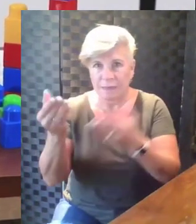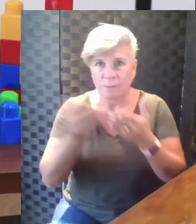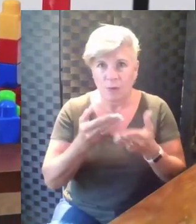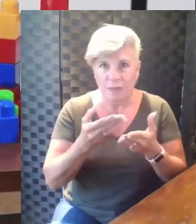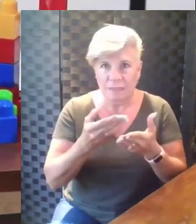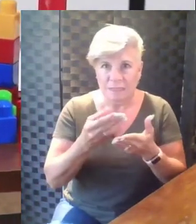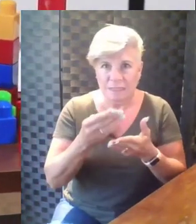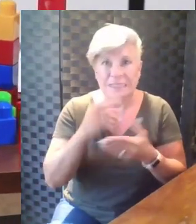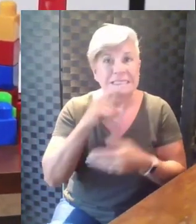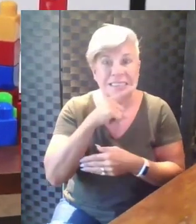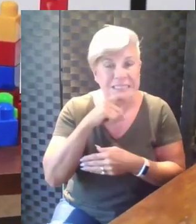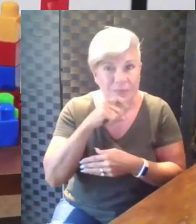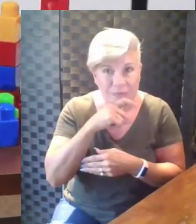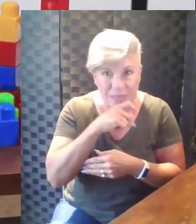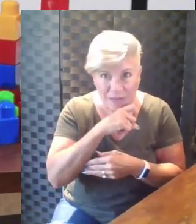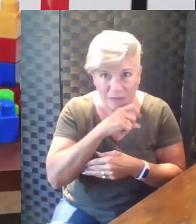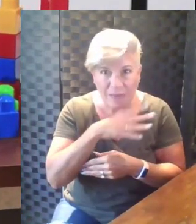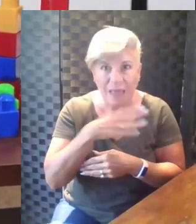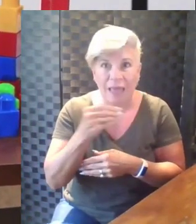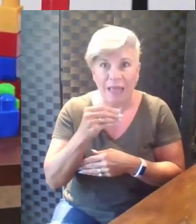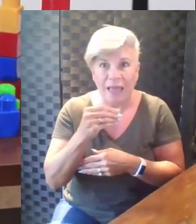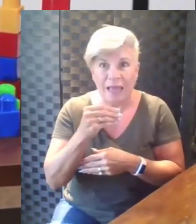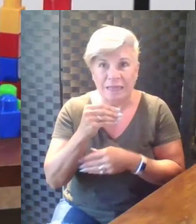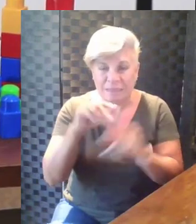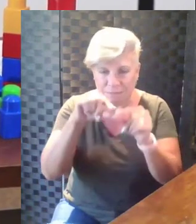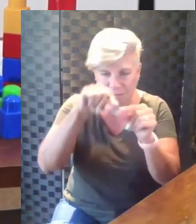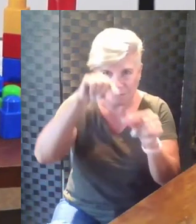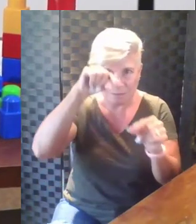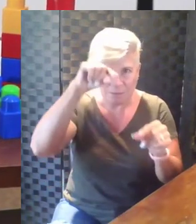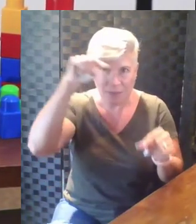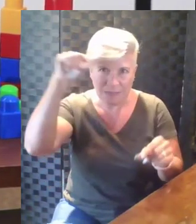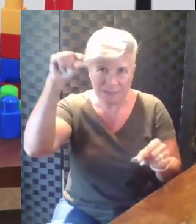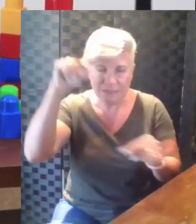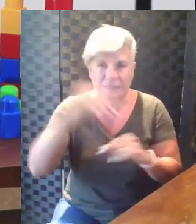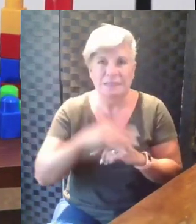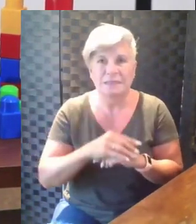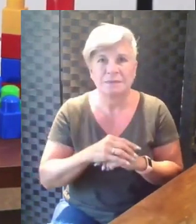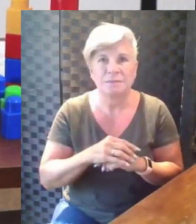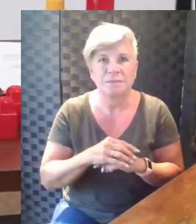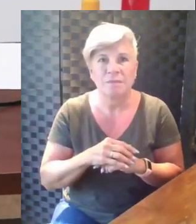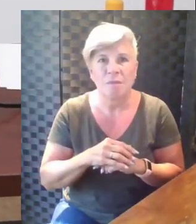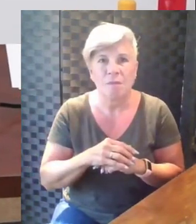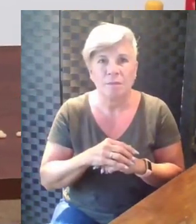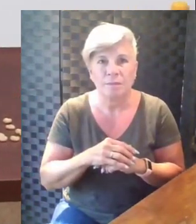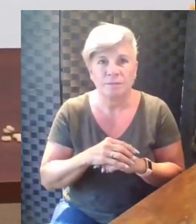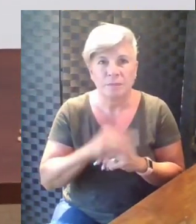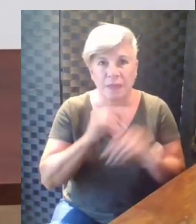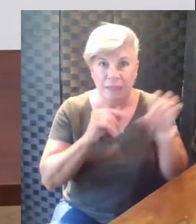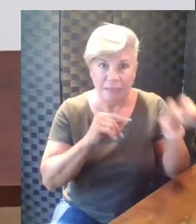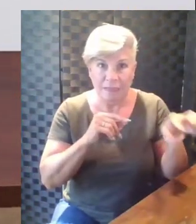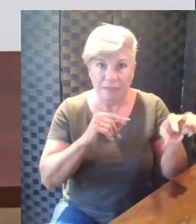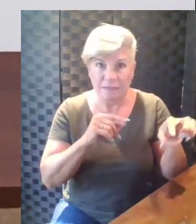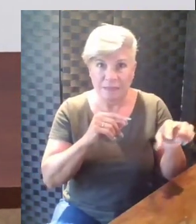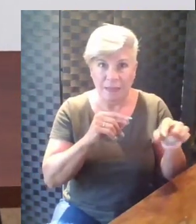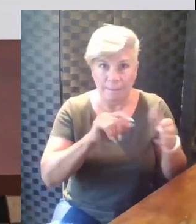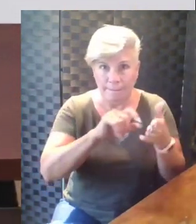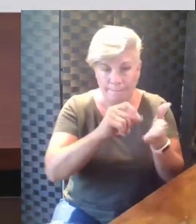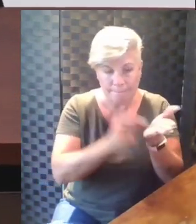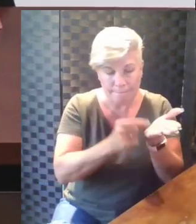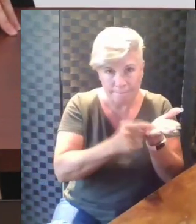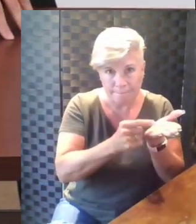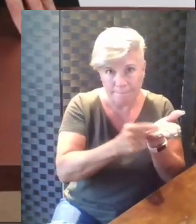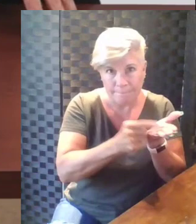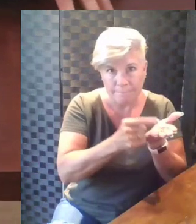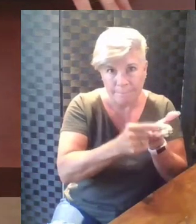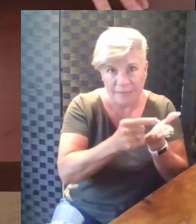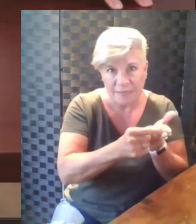some cereal, and some pipe cleaners or chenille sticks, whatever you want to call those. And then on this side I have some beads, like we would